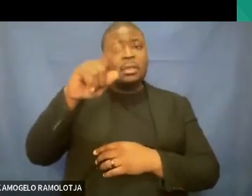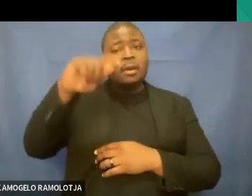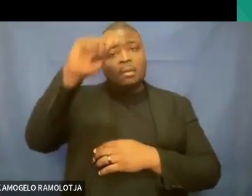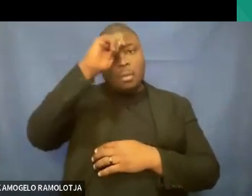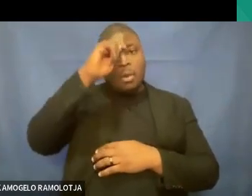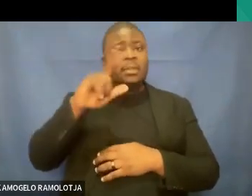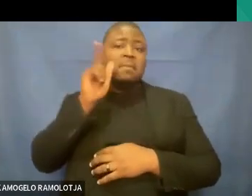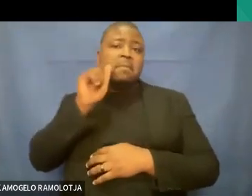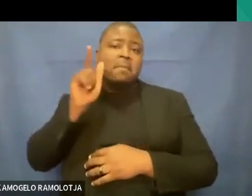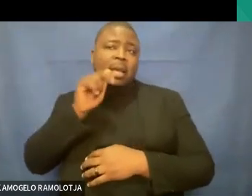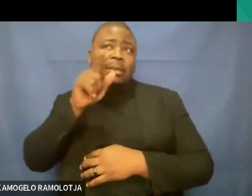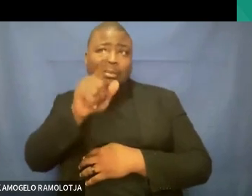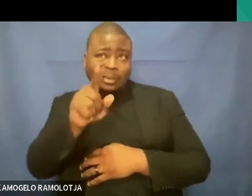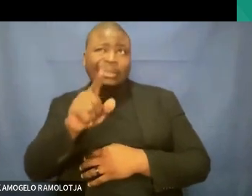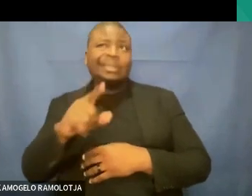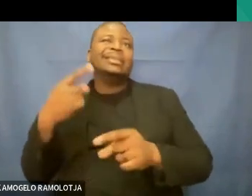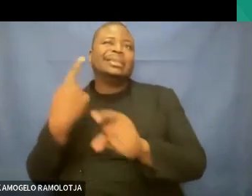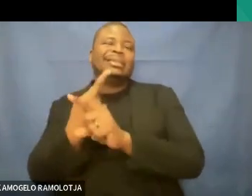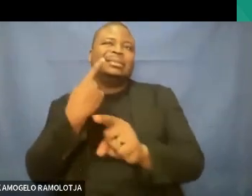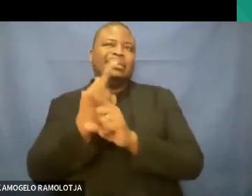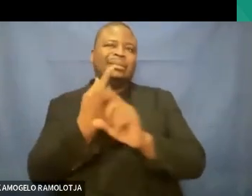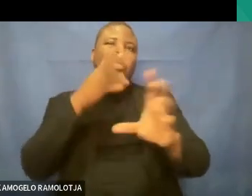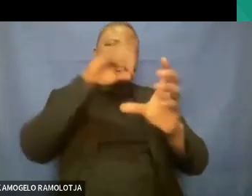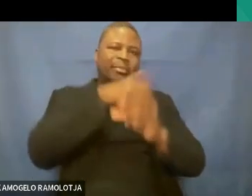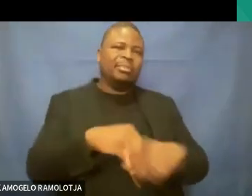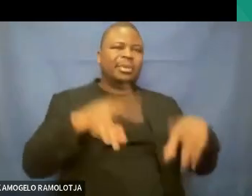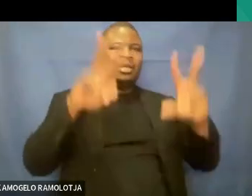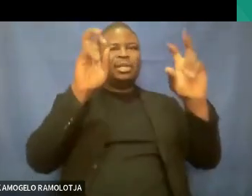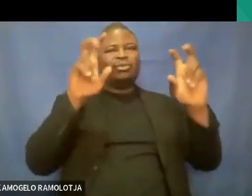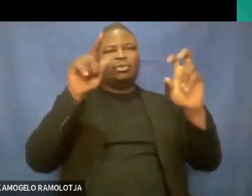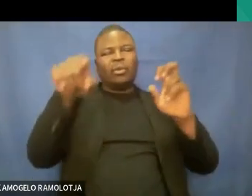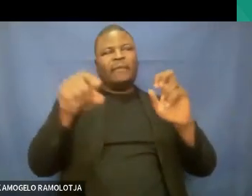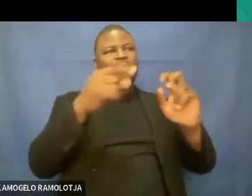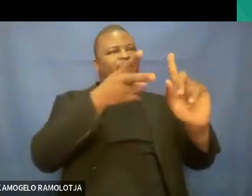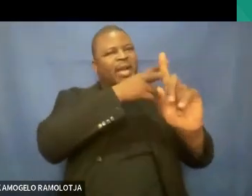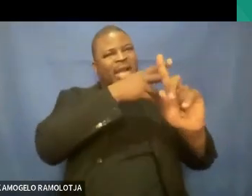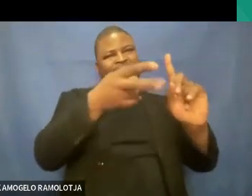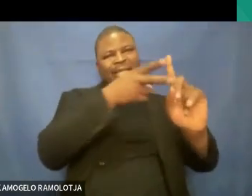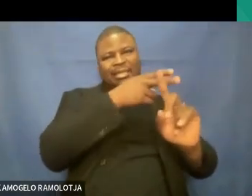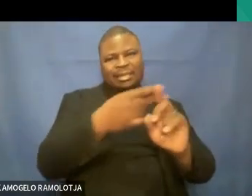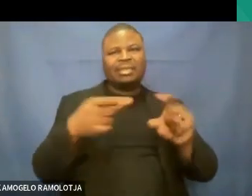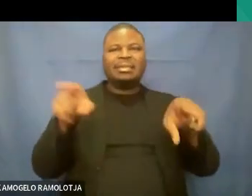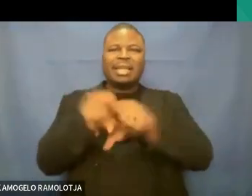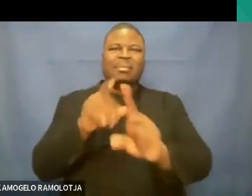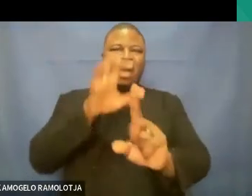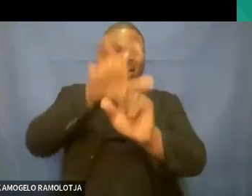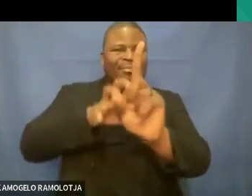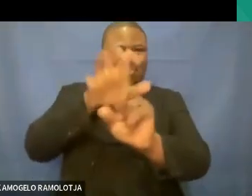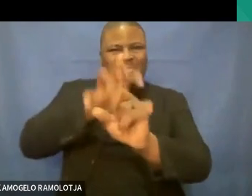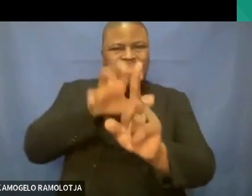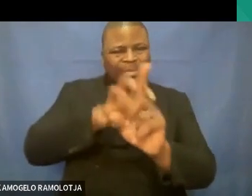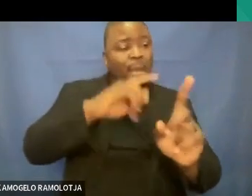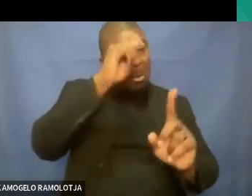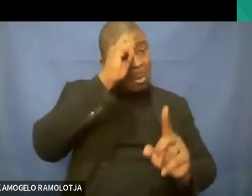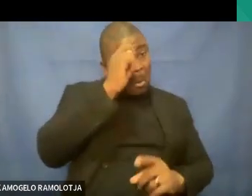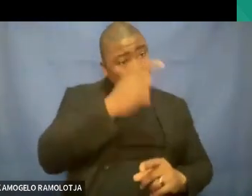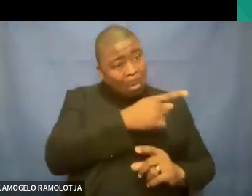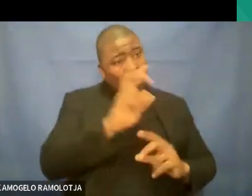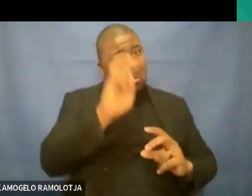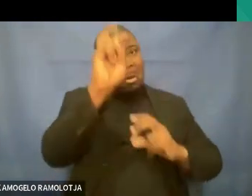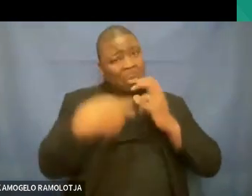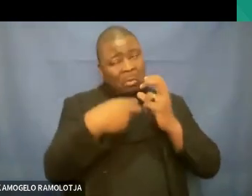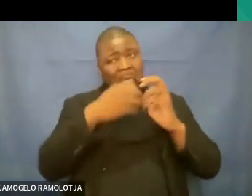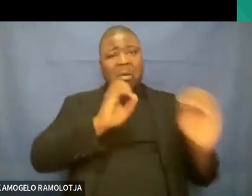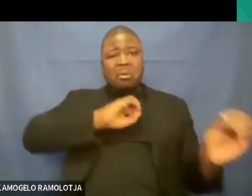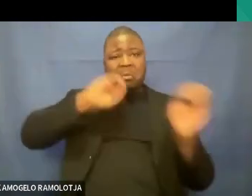gender-based violence, and there are also issues of sexual exploitation and trafficking of boys. And for those of you